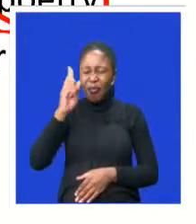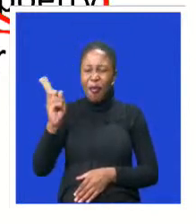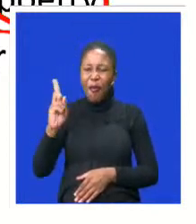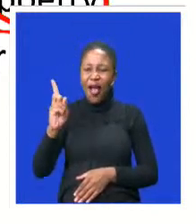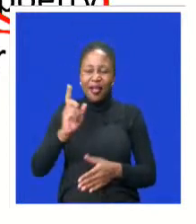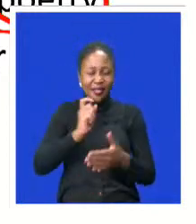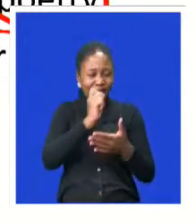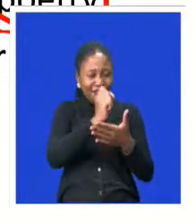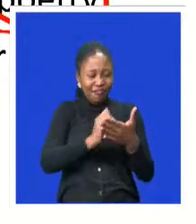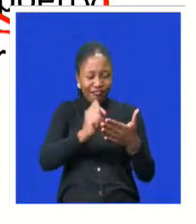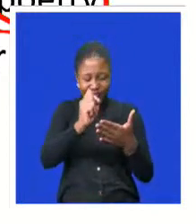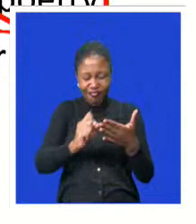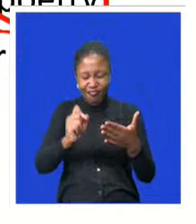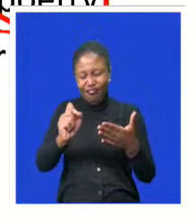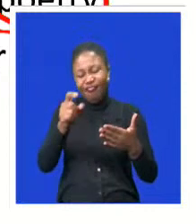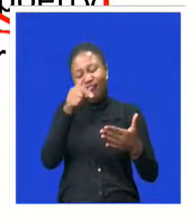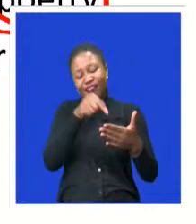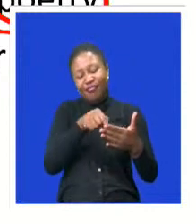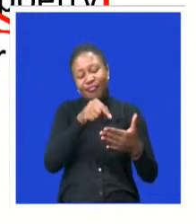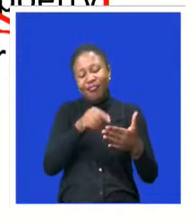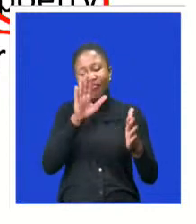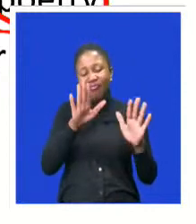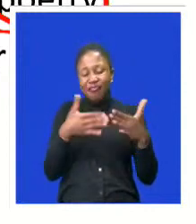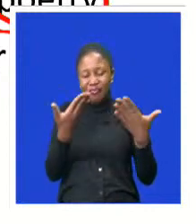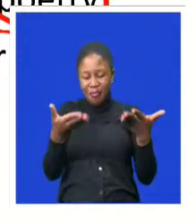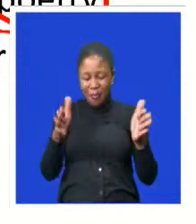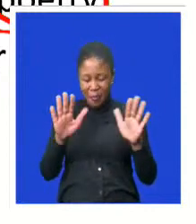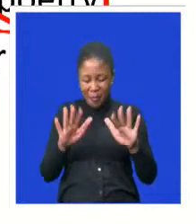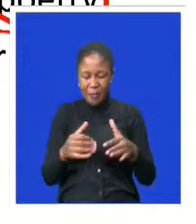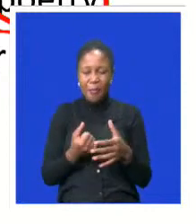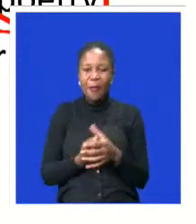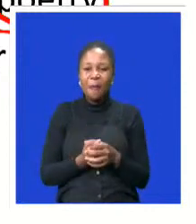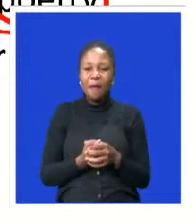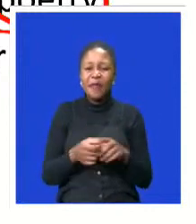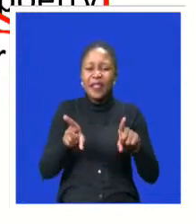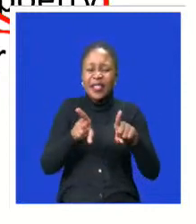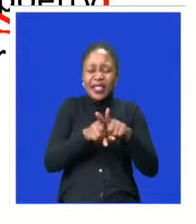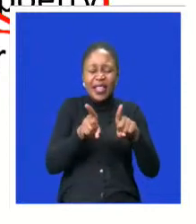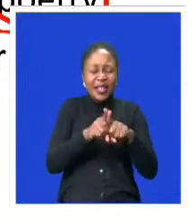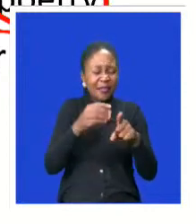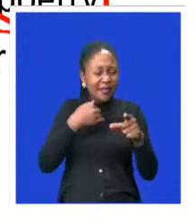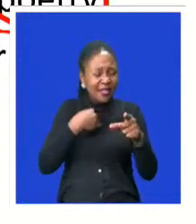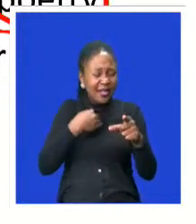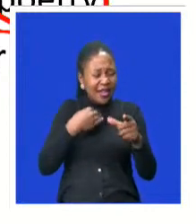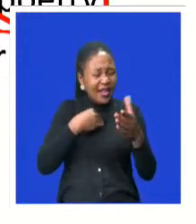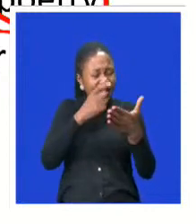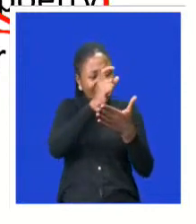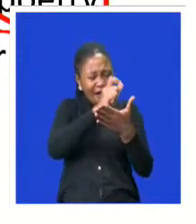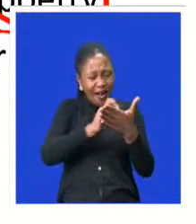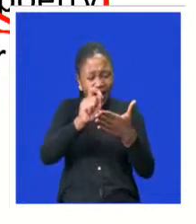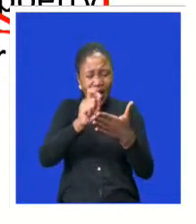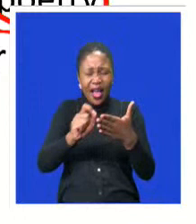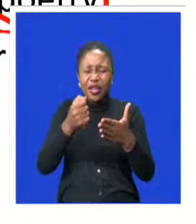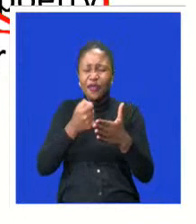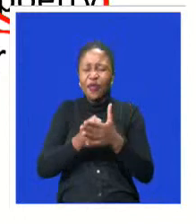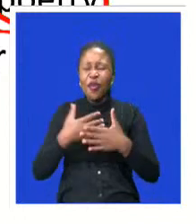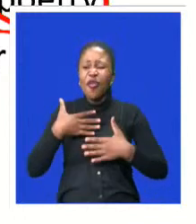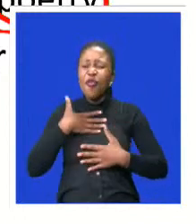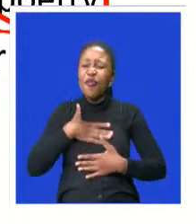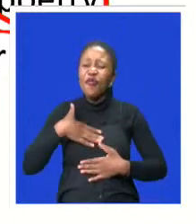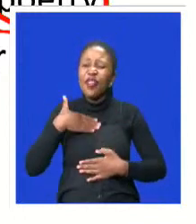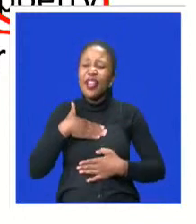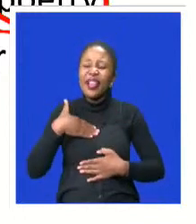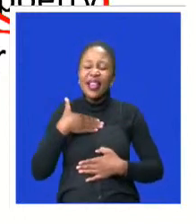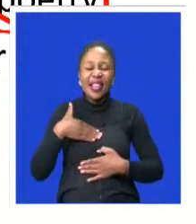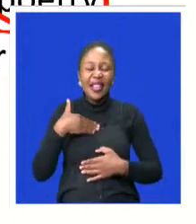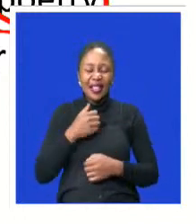also, we write to express our feelings about a particular subject or situation. So that